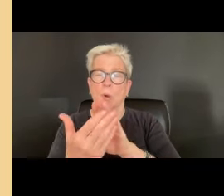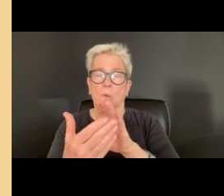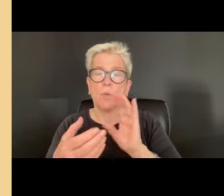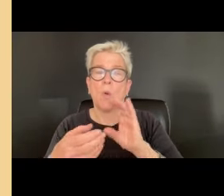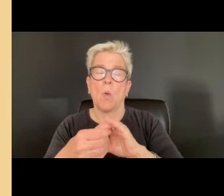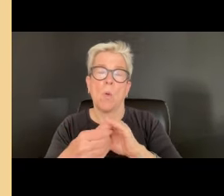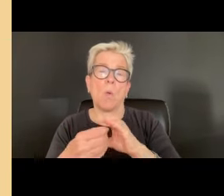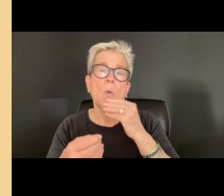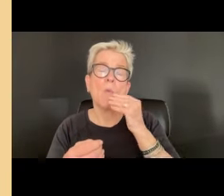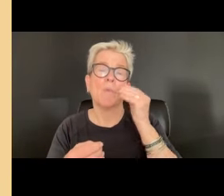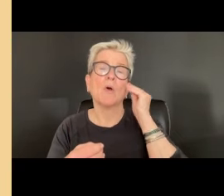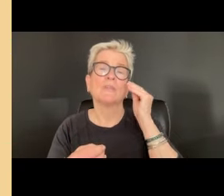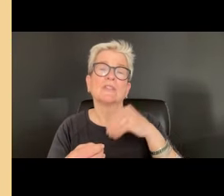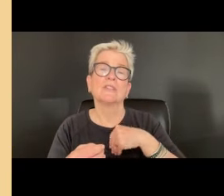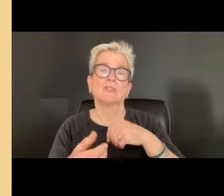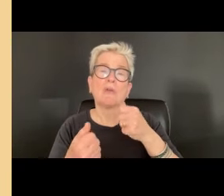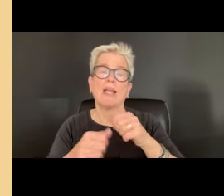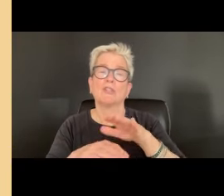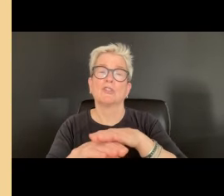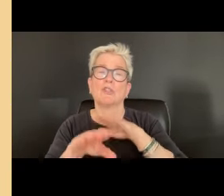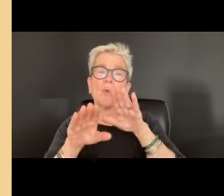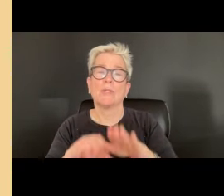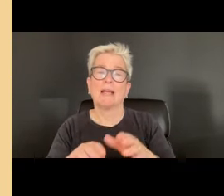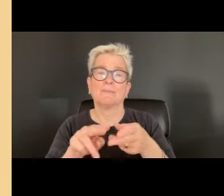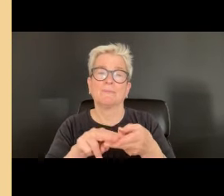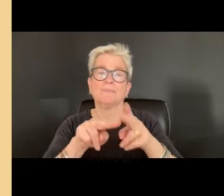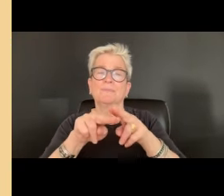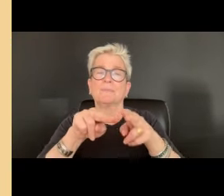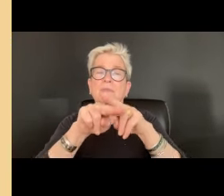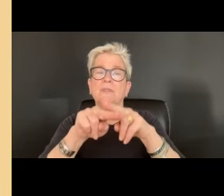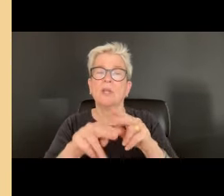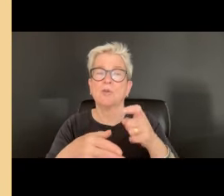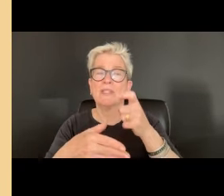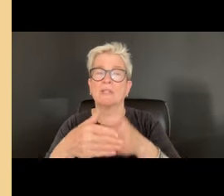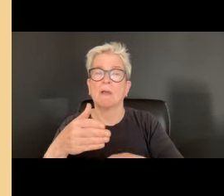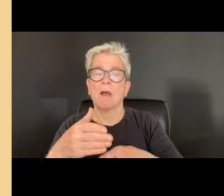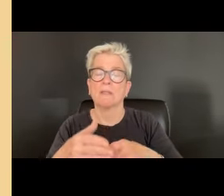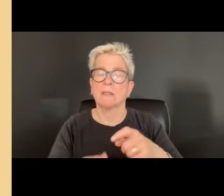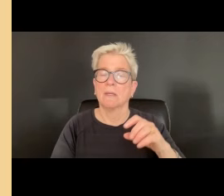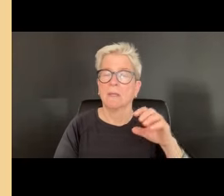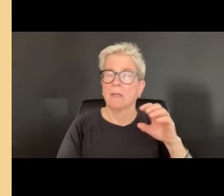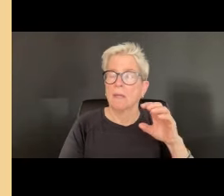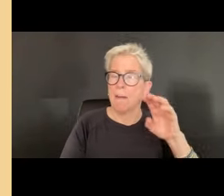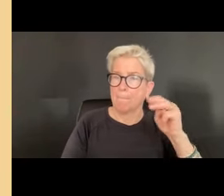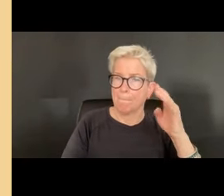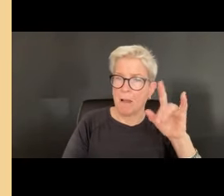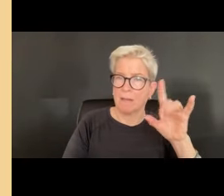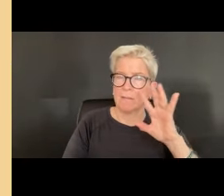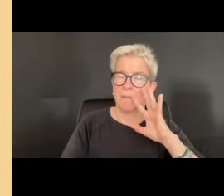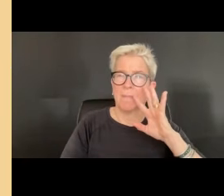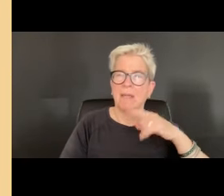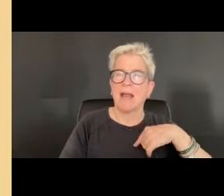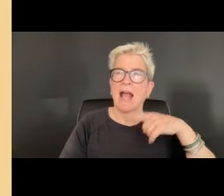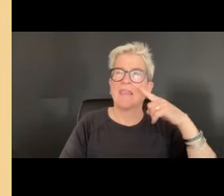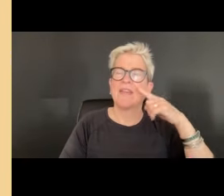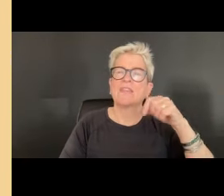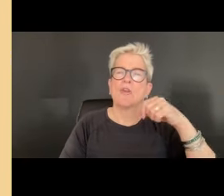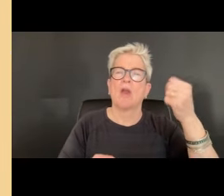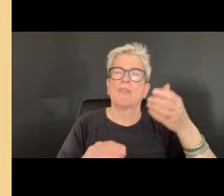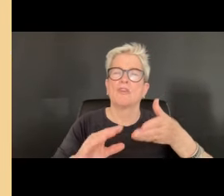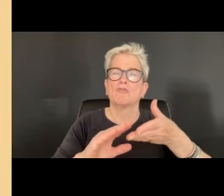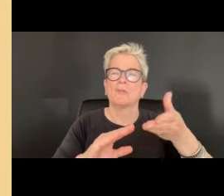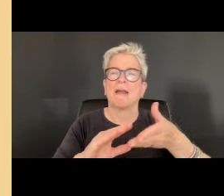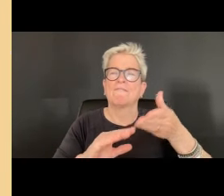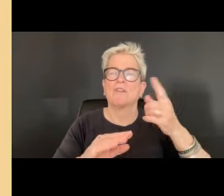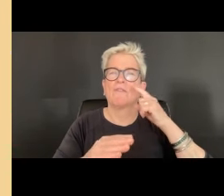costs. And Brennan, I think it's important to both recognize that there are other drivers of housing